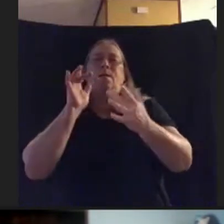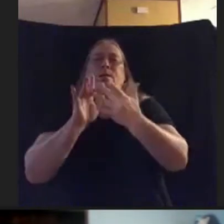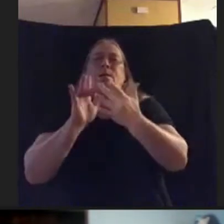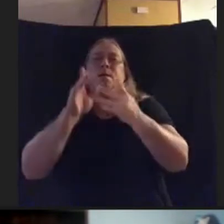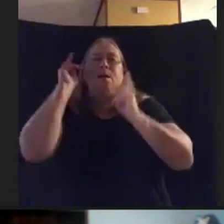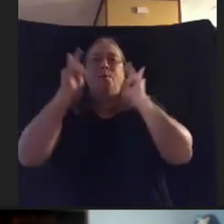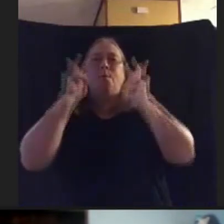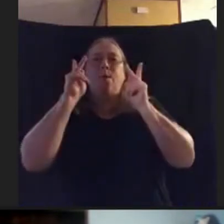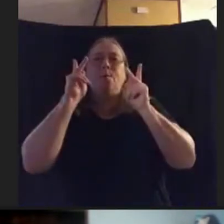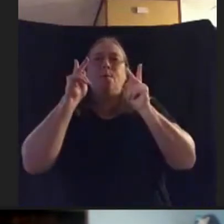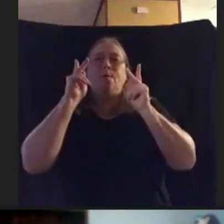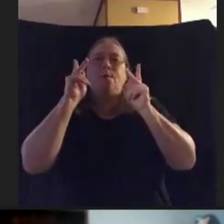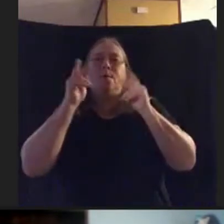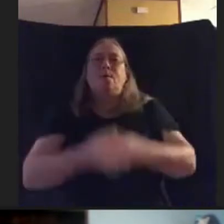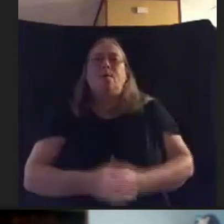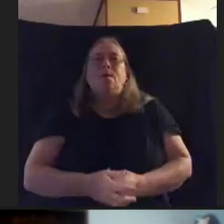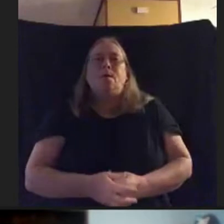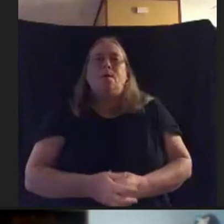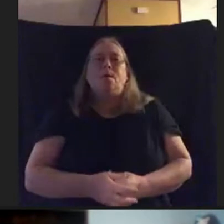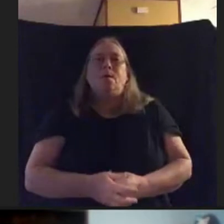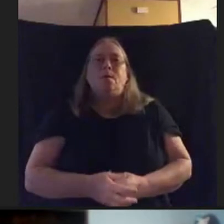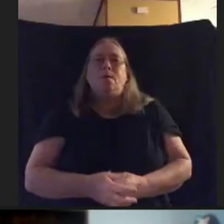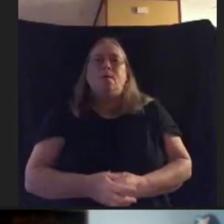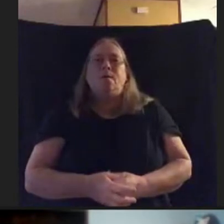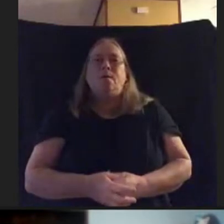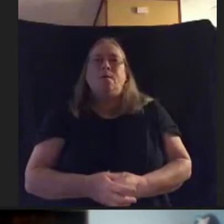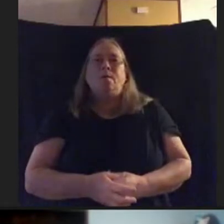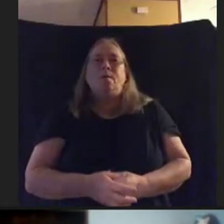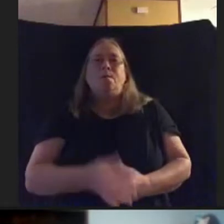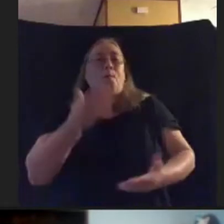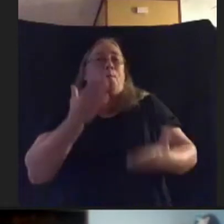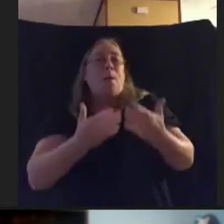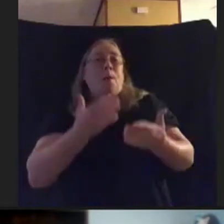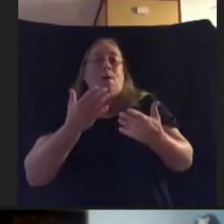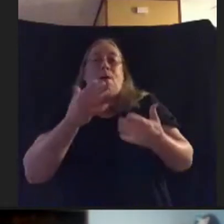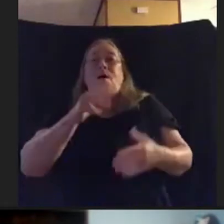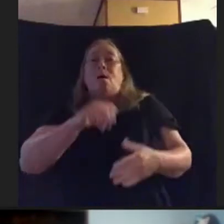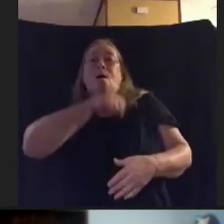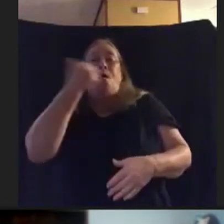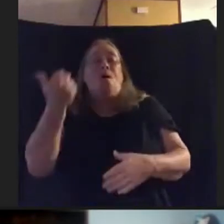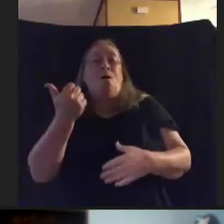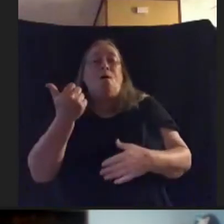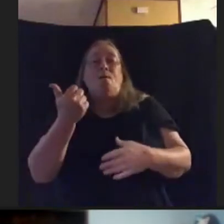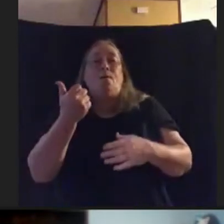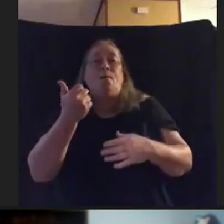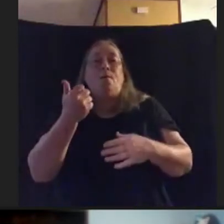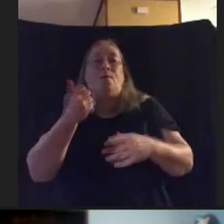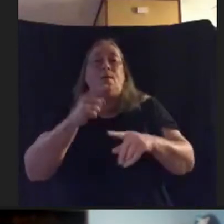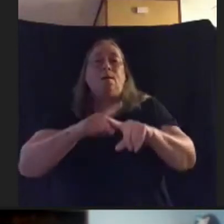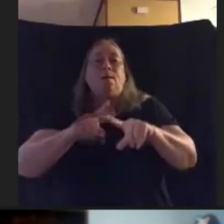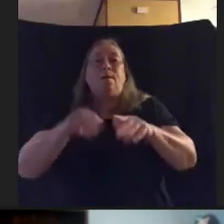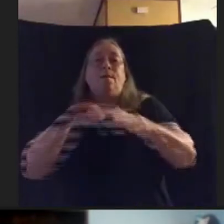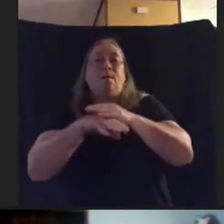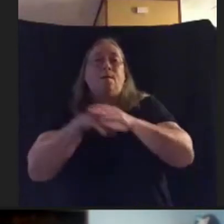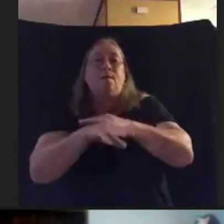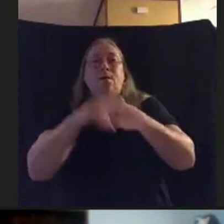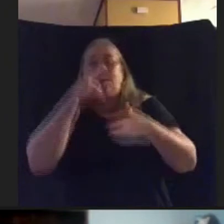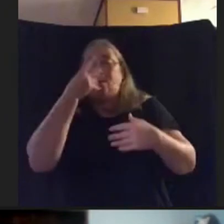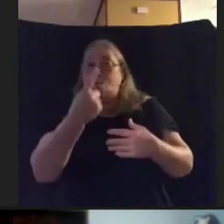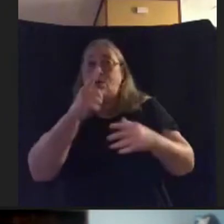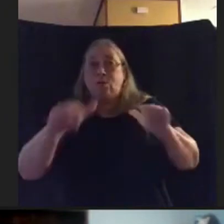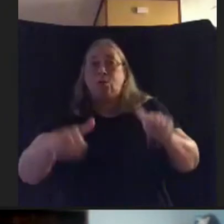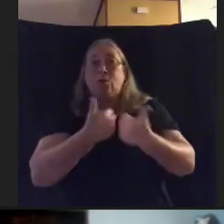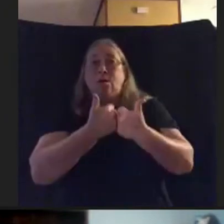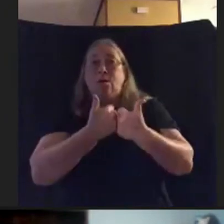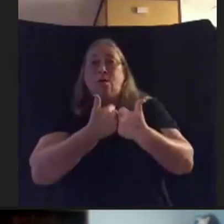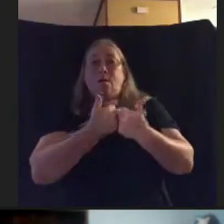without maybe some hesitancy, or maybe also because of other barriers to access. And so we see two real challenges. One of them is going to be trust, and one